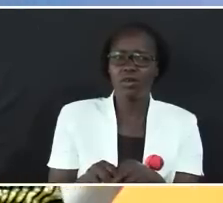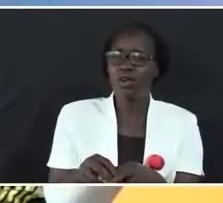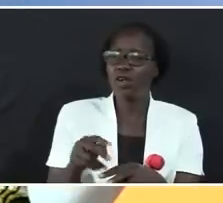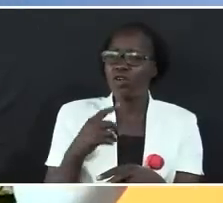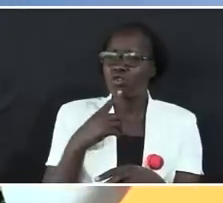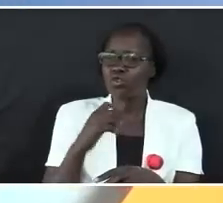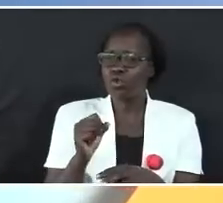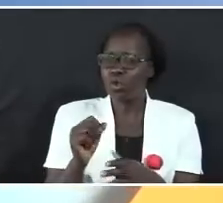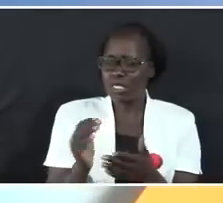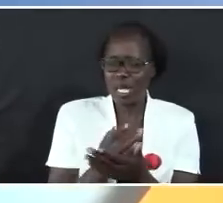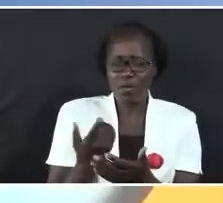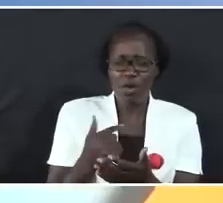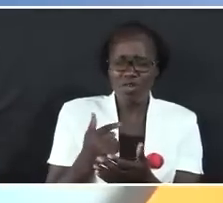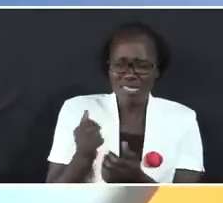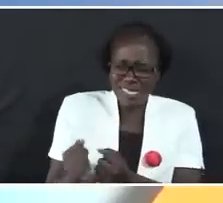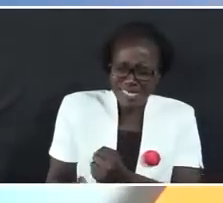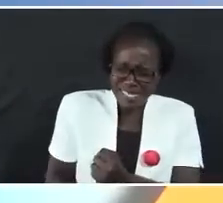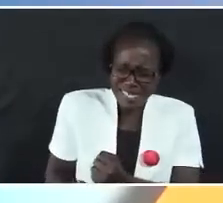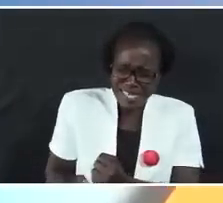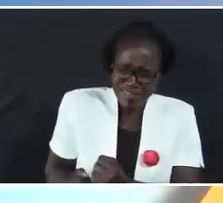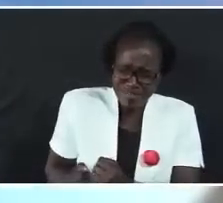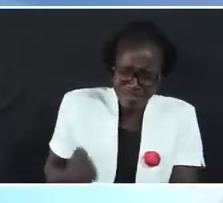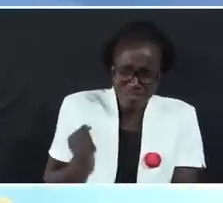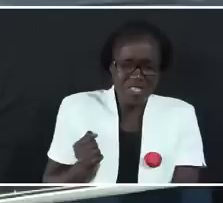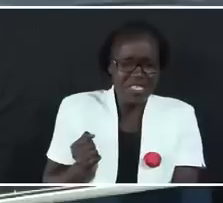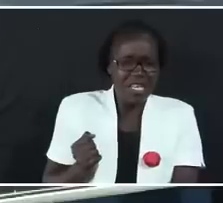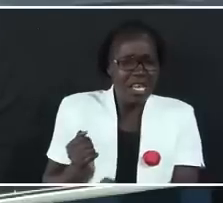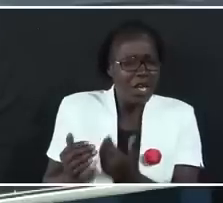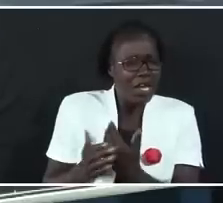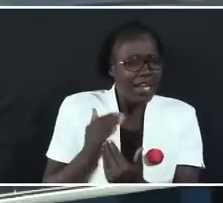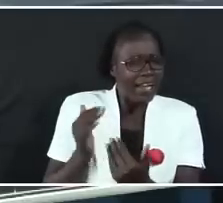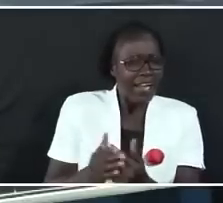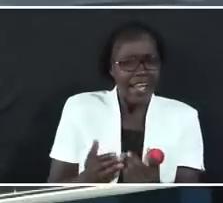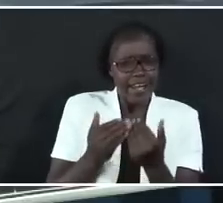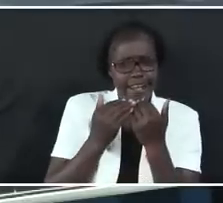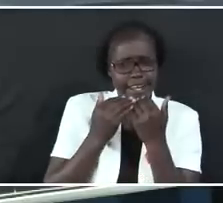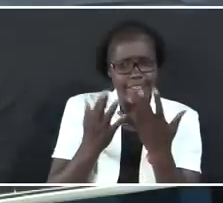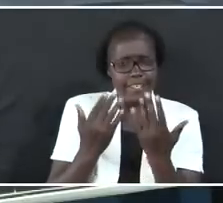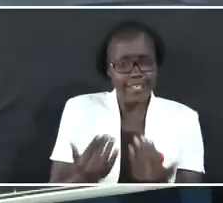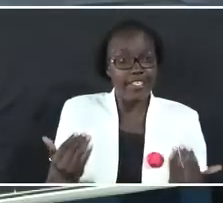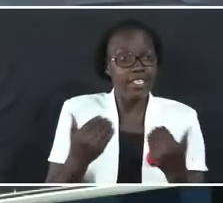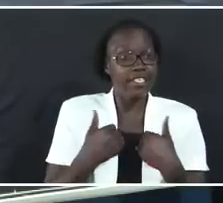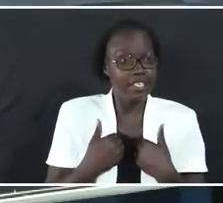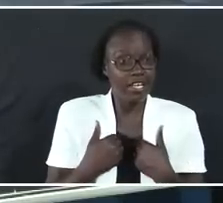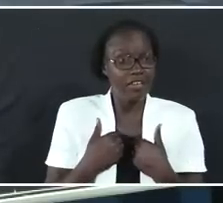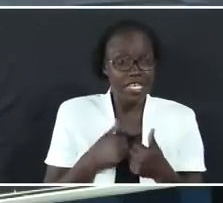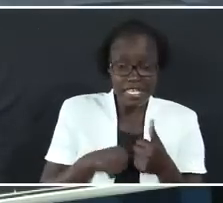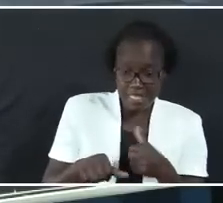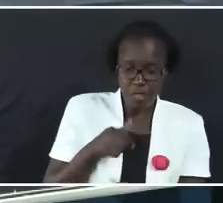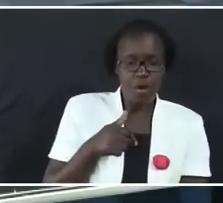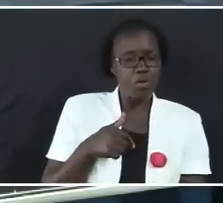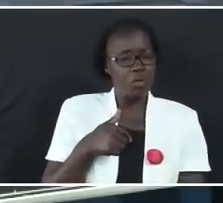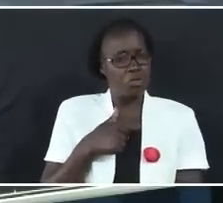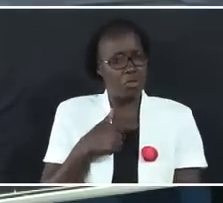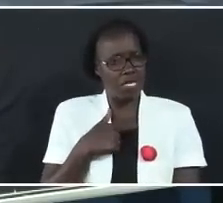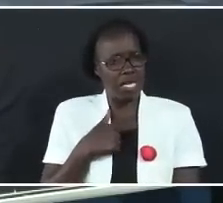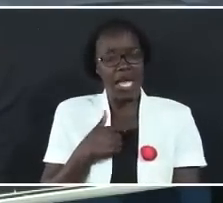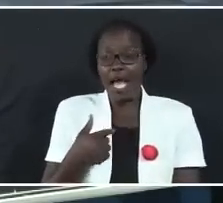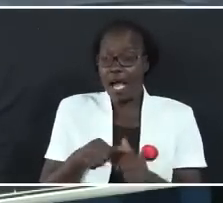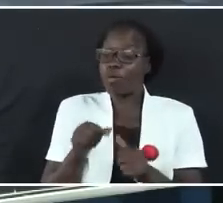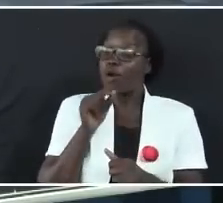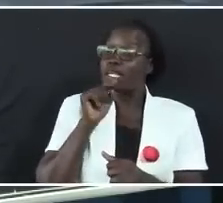Some of us have been so selfish that we don't even care that we have children. It's about me. It's about